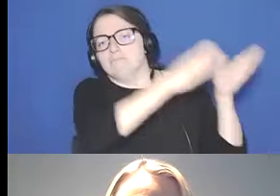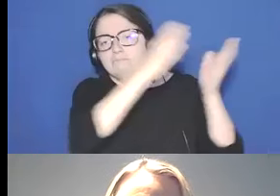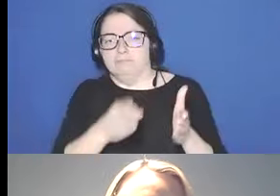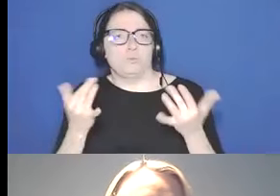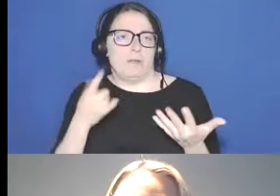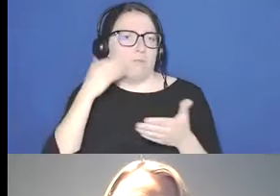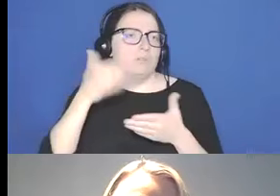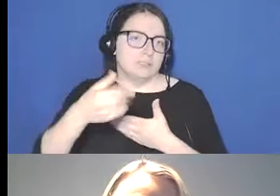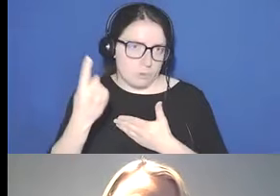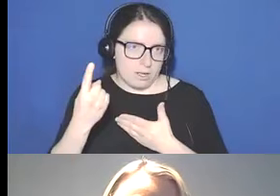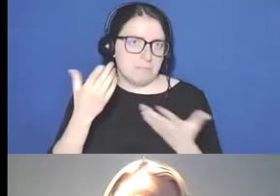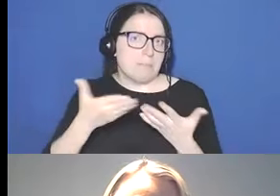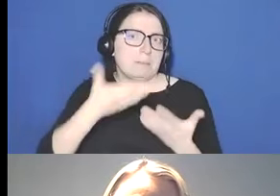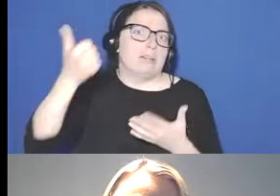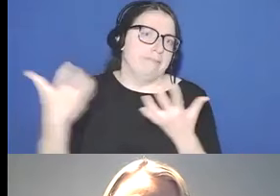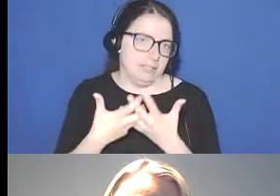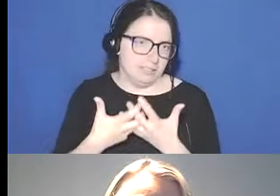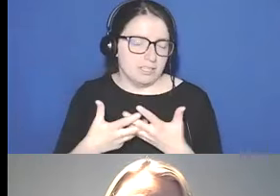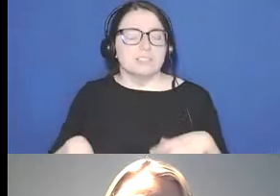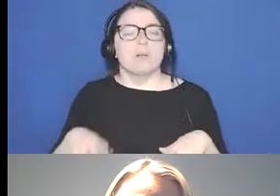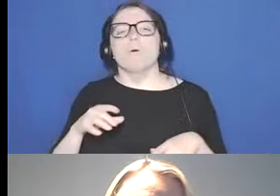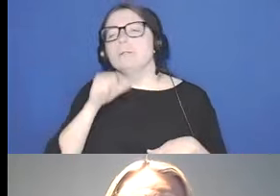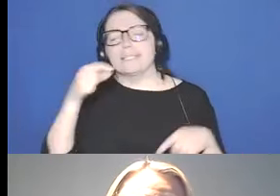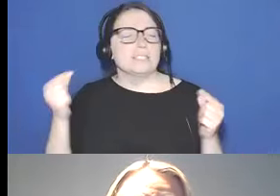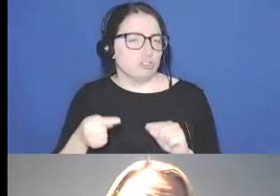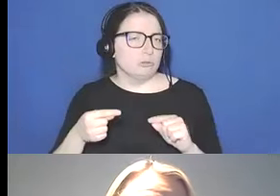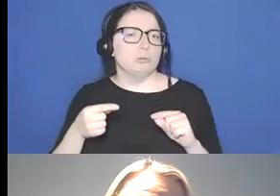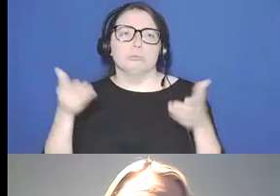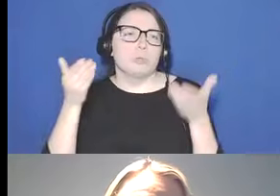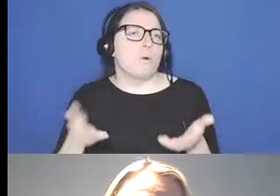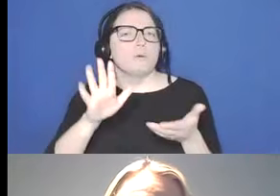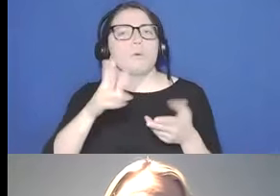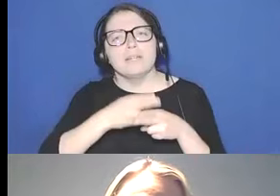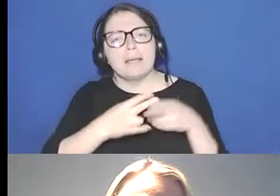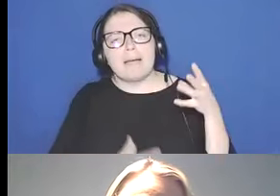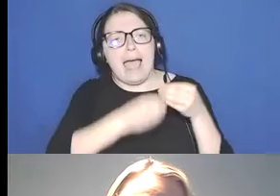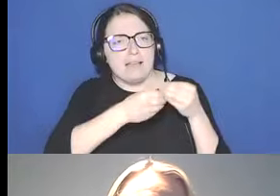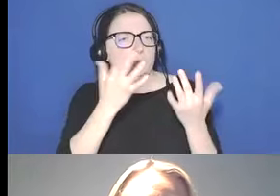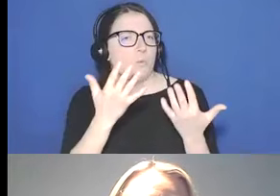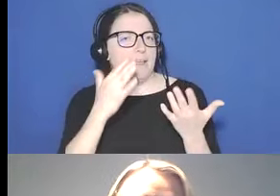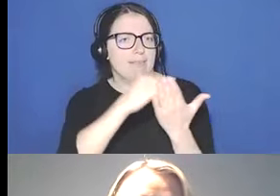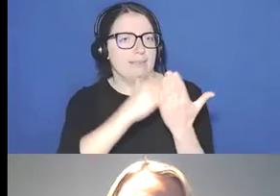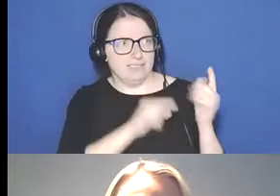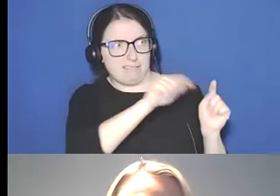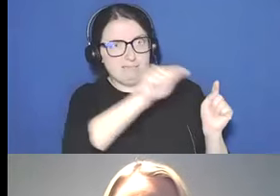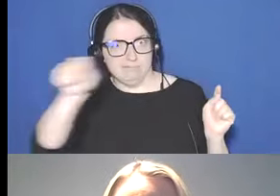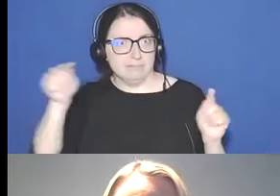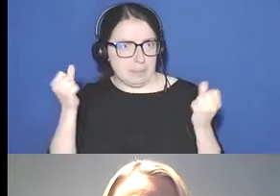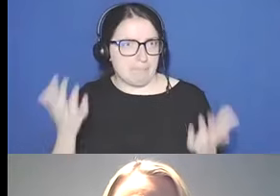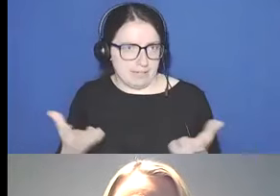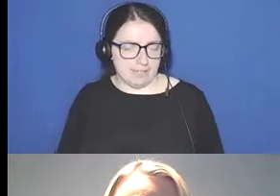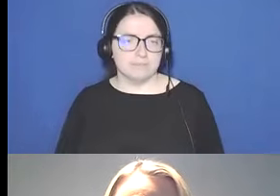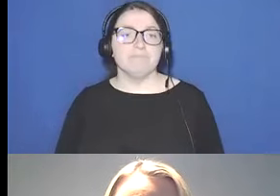your child. So it doesn't hurt to put your name on a few different wait lists. And it doesn't hurt to be proactive either. If you're starting to